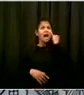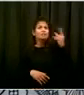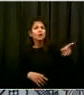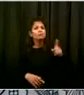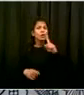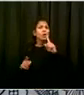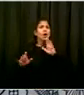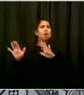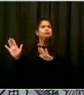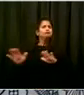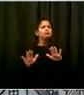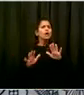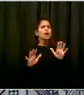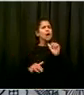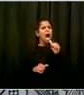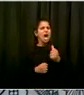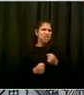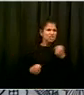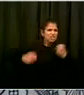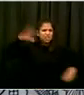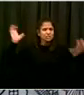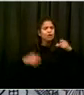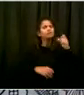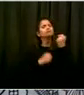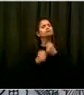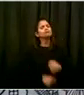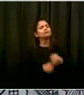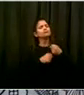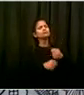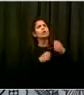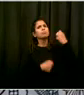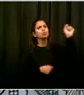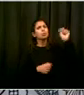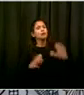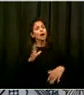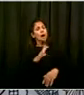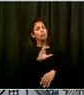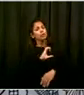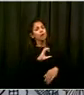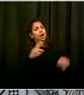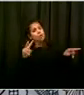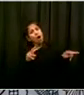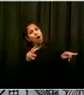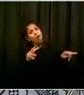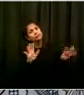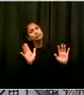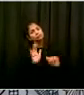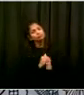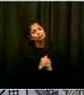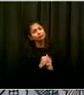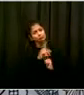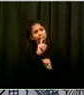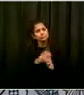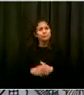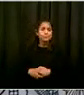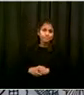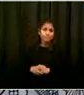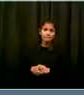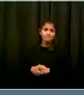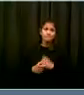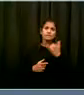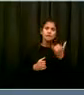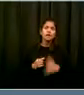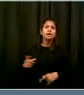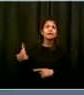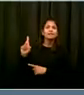follow the instruction, then they are liable for whatever consequences occur. Go ahead, Dr. Chokshi, about why these specific areas.